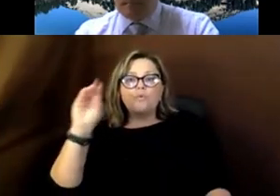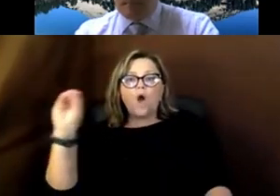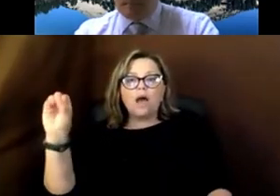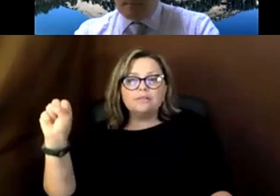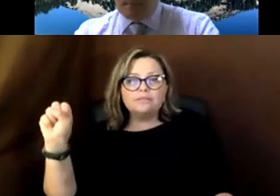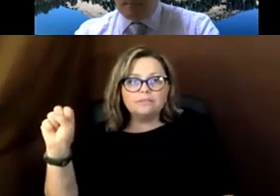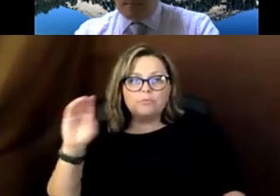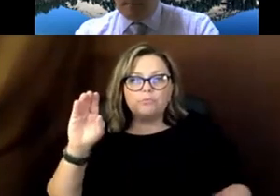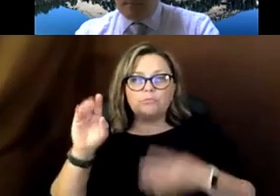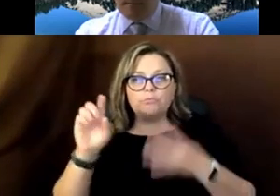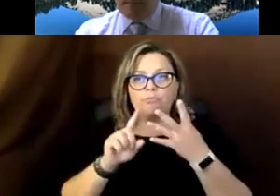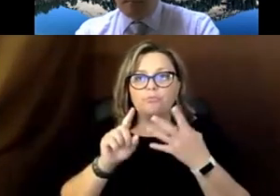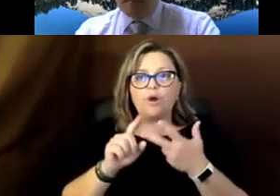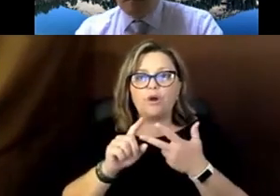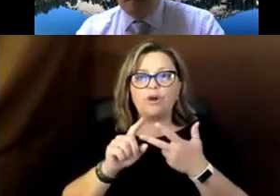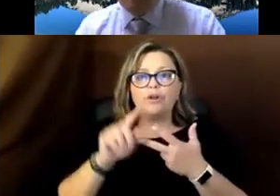Well,